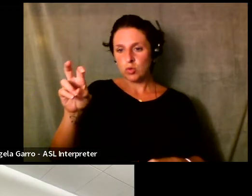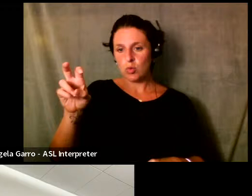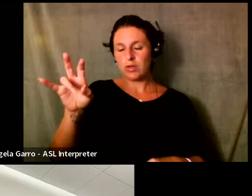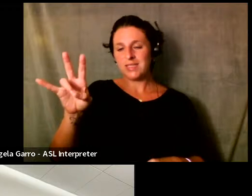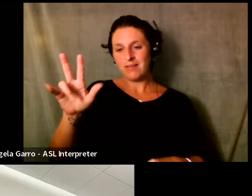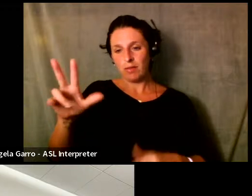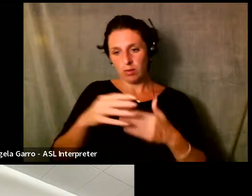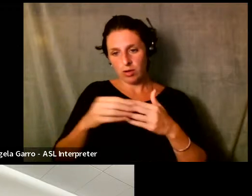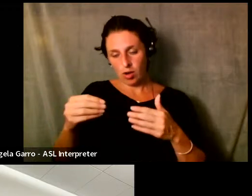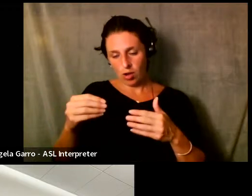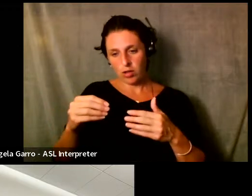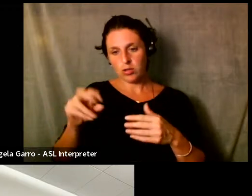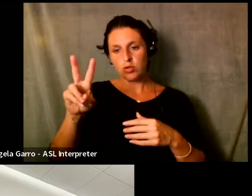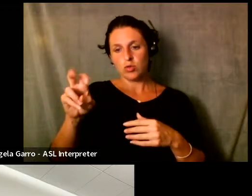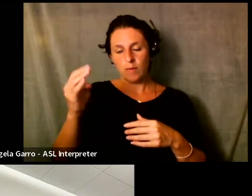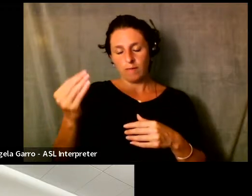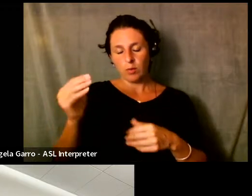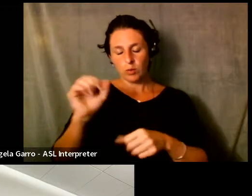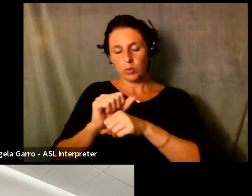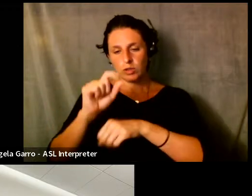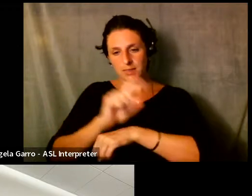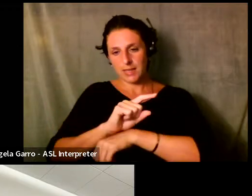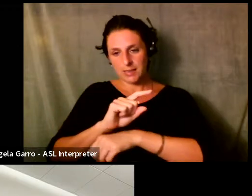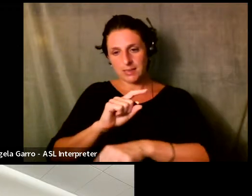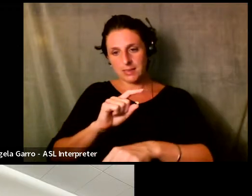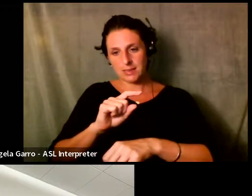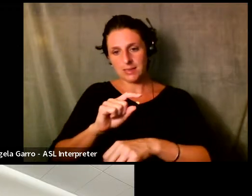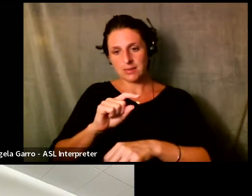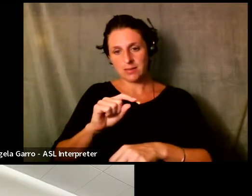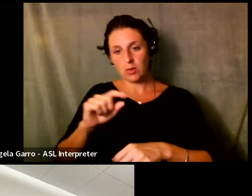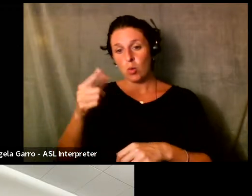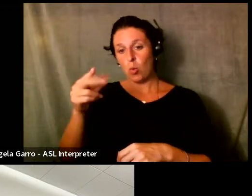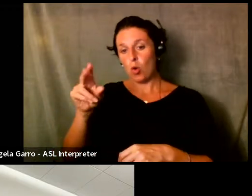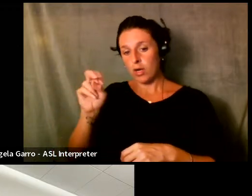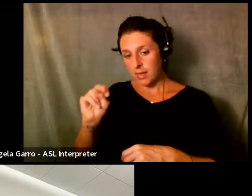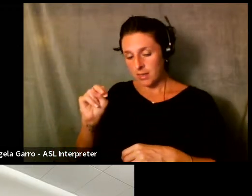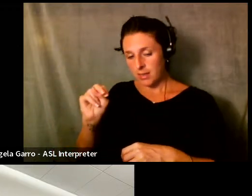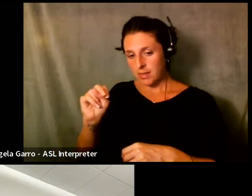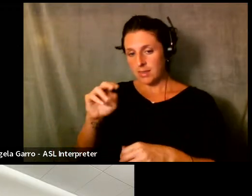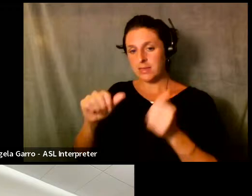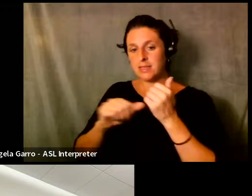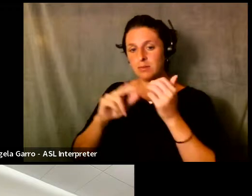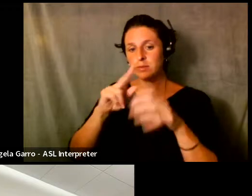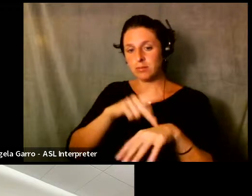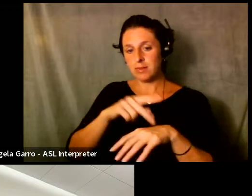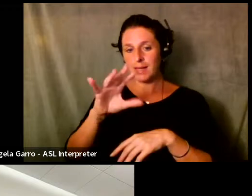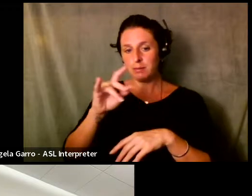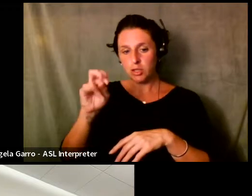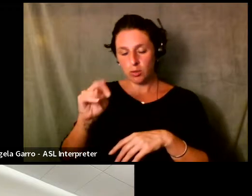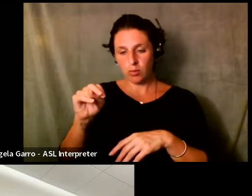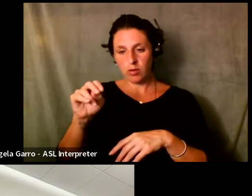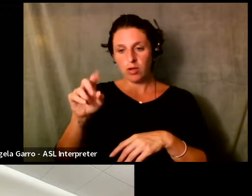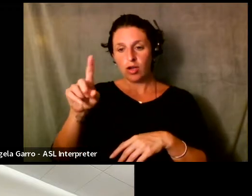273, 214 workdays. Michaelis Gordon, assistant principal at Cappuccino High School, salary